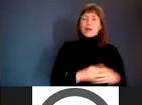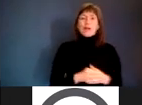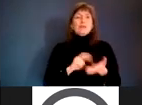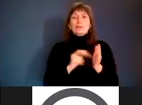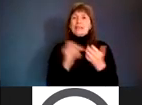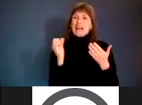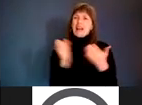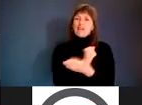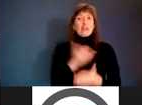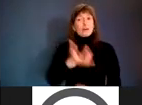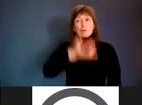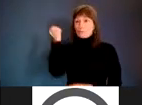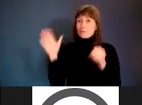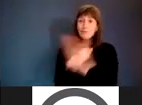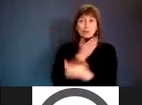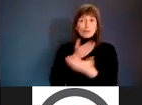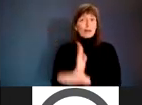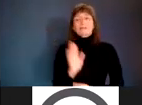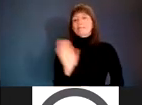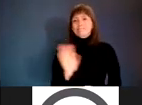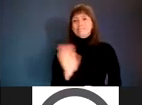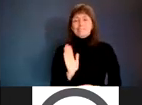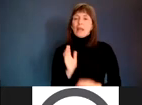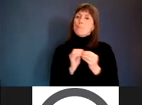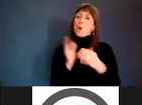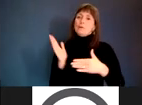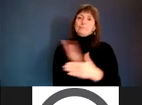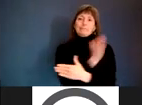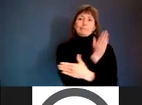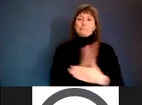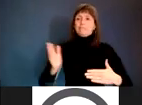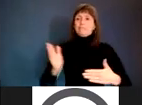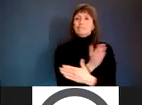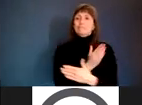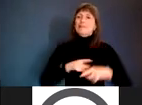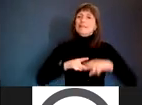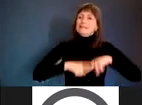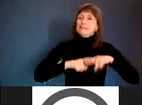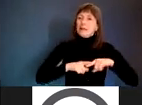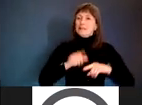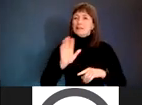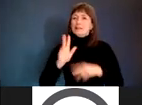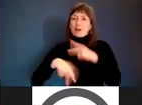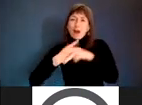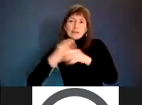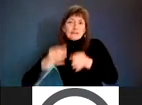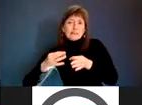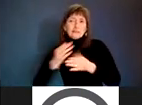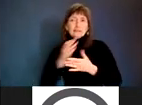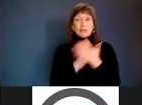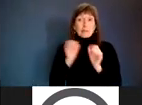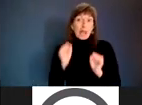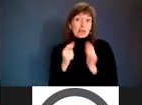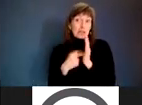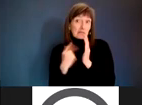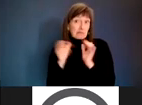binary concept. It's recognized that there's more, like, I guess we would say, degrees of capacity, and folks can be more or less capable in respect